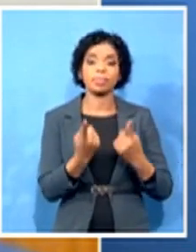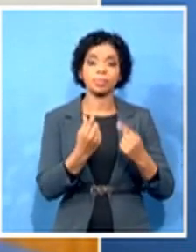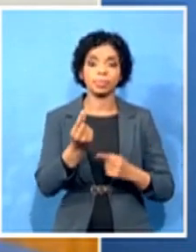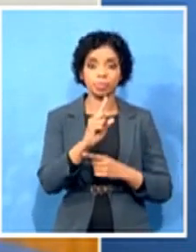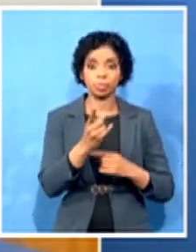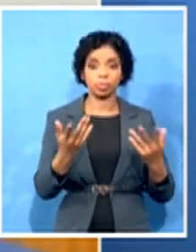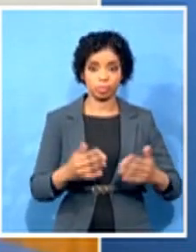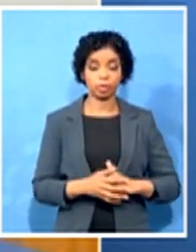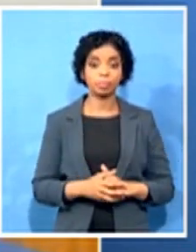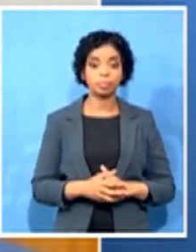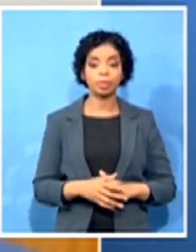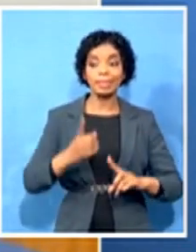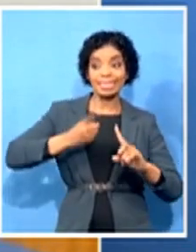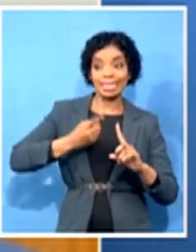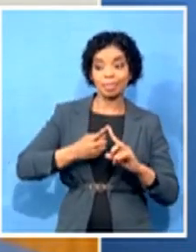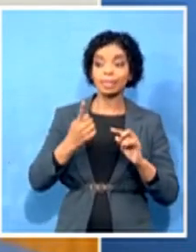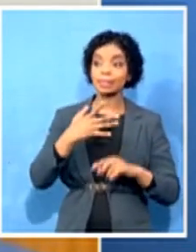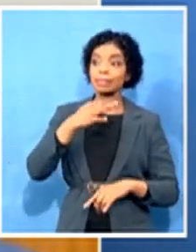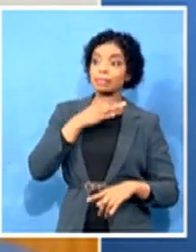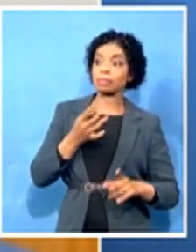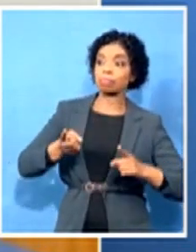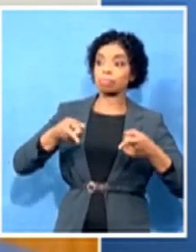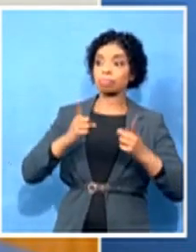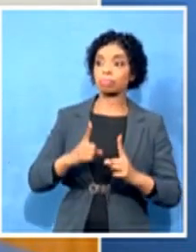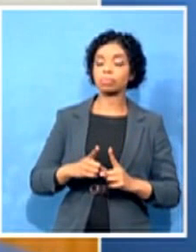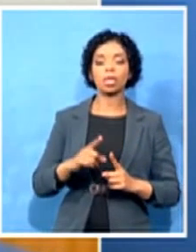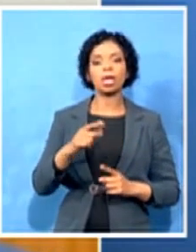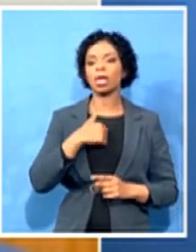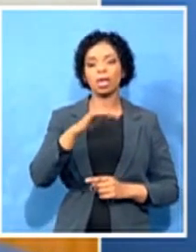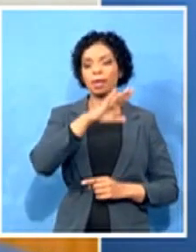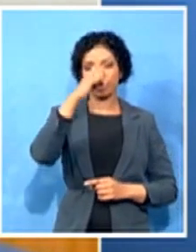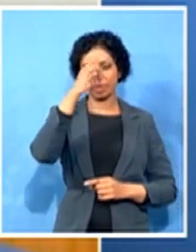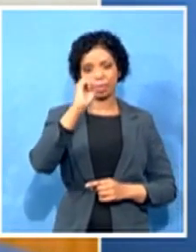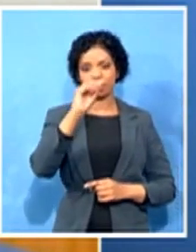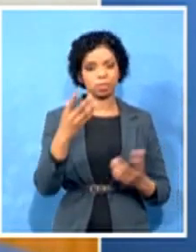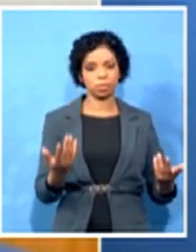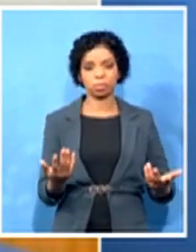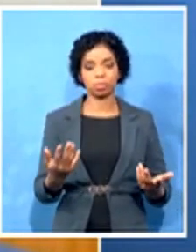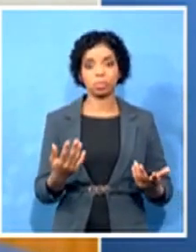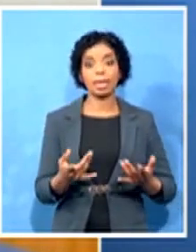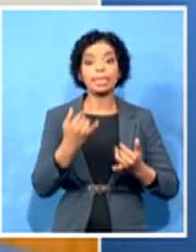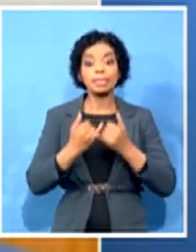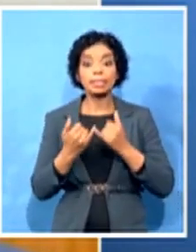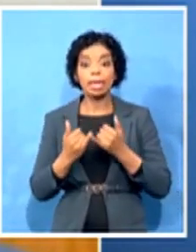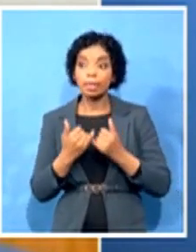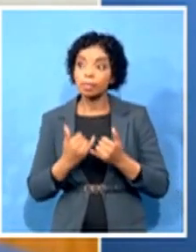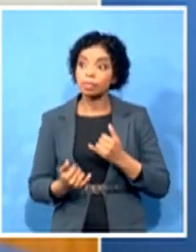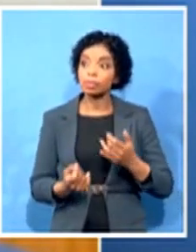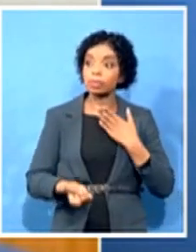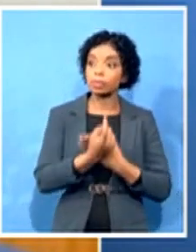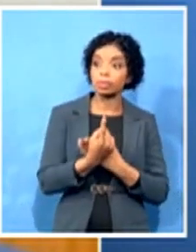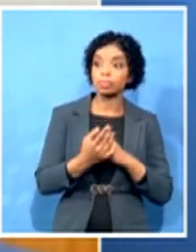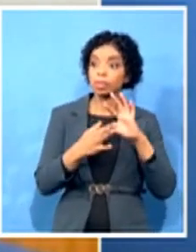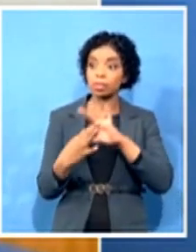so. Is it a sexual offense case or something related to sexual offenses? No. Is it one of these accused persons